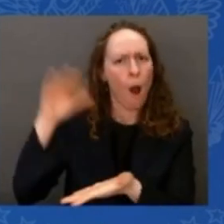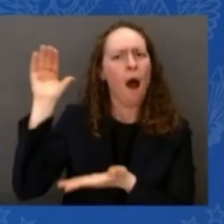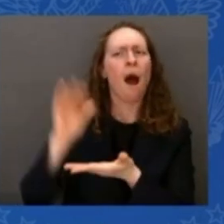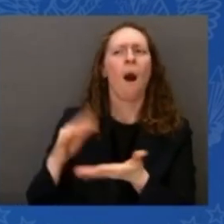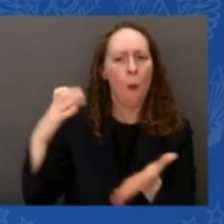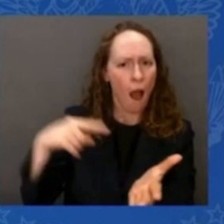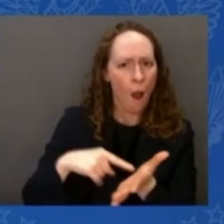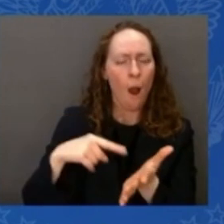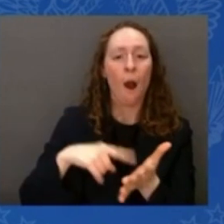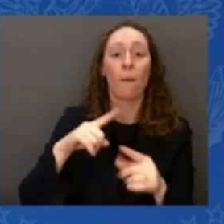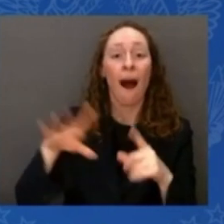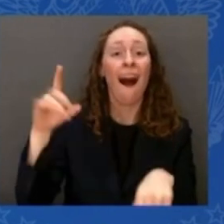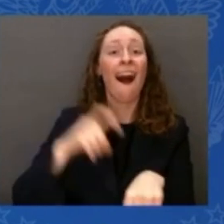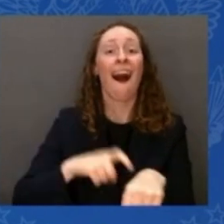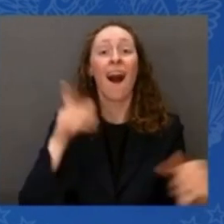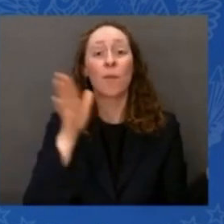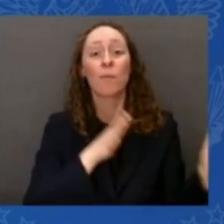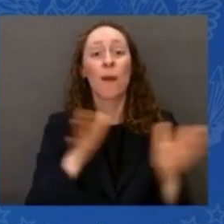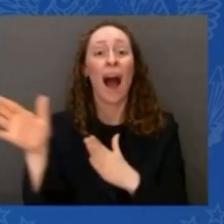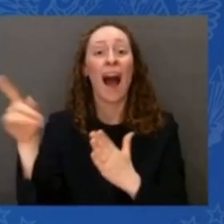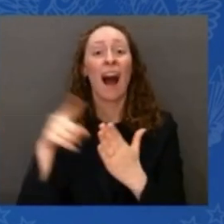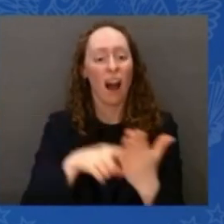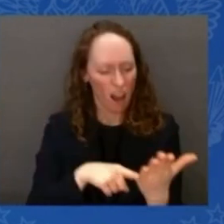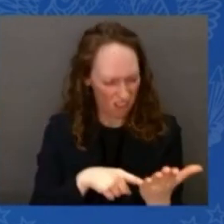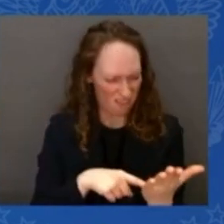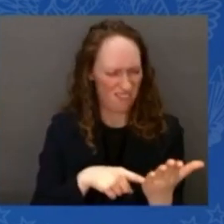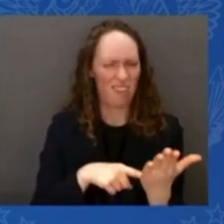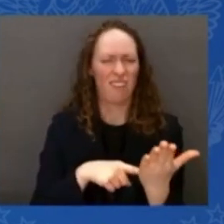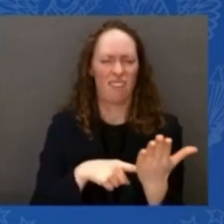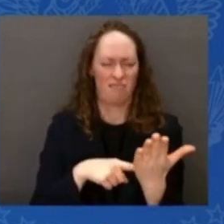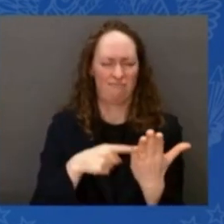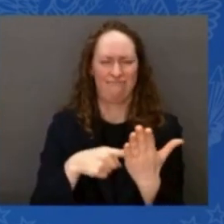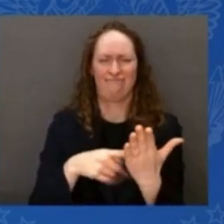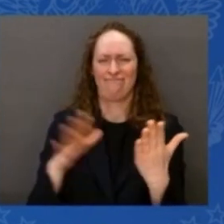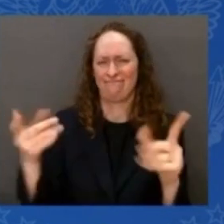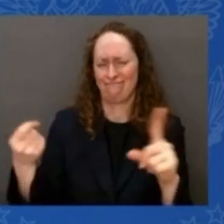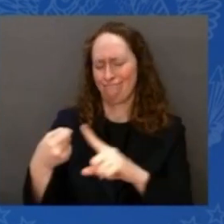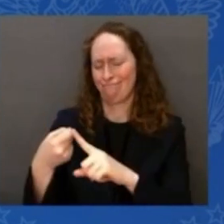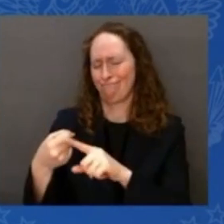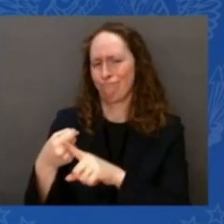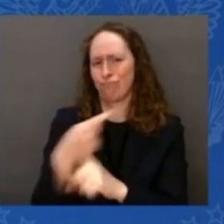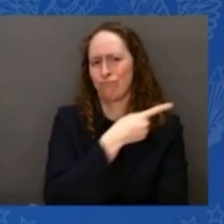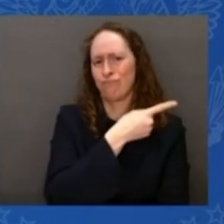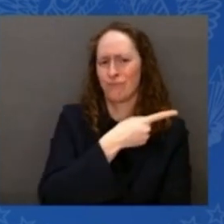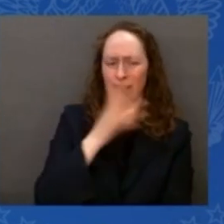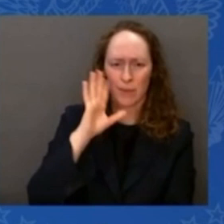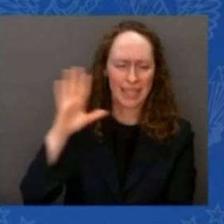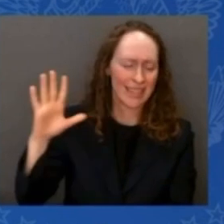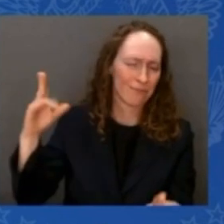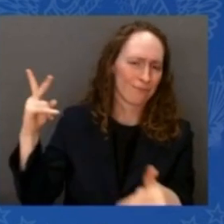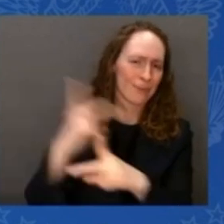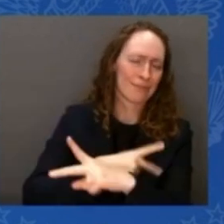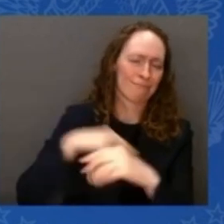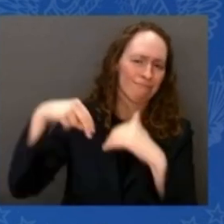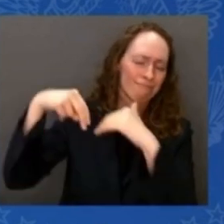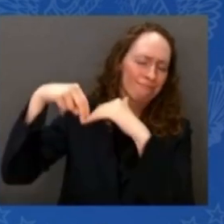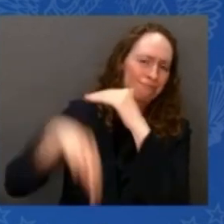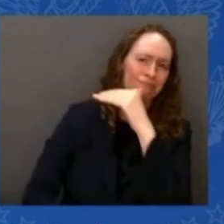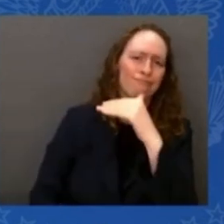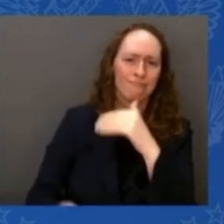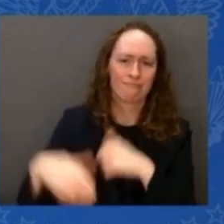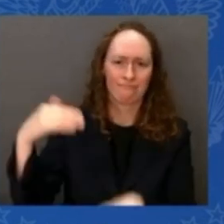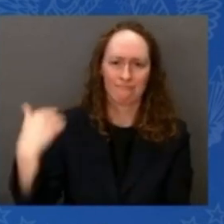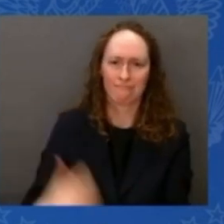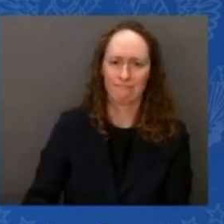cut? That's the big question. For millions of Americans, health care hangs in the balance. Will they continue to fight